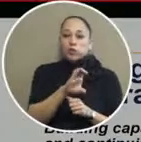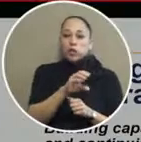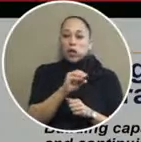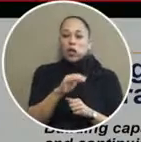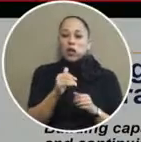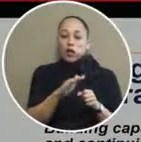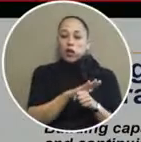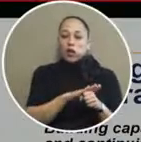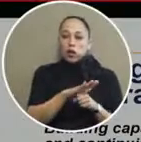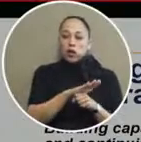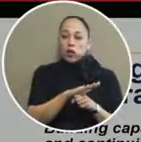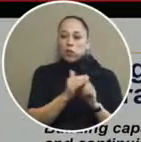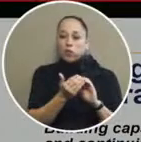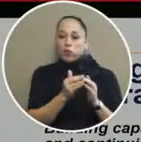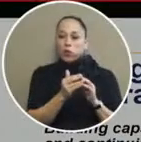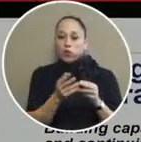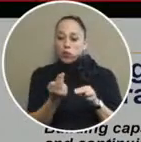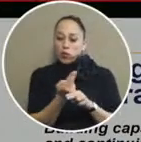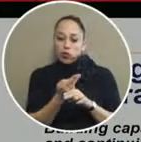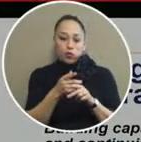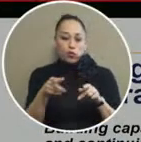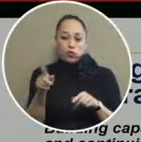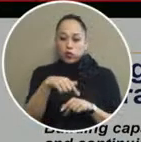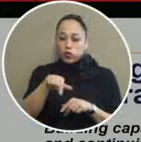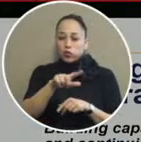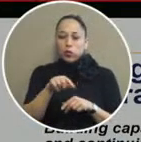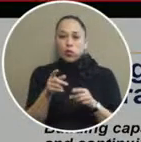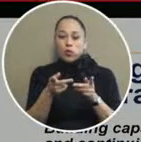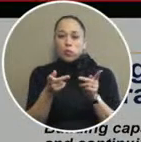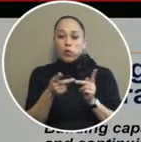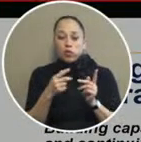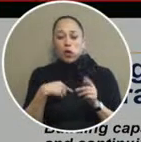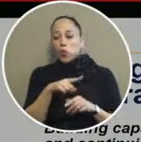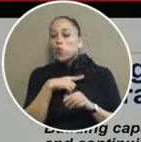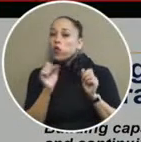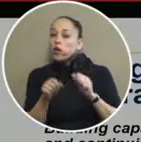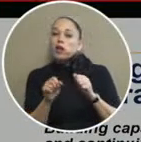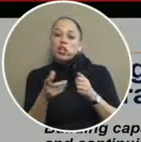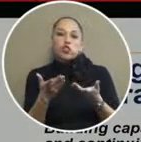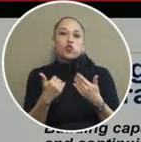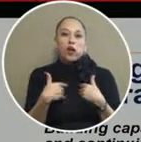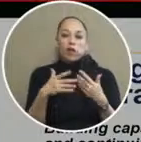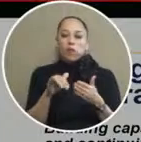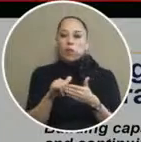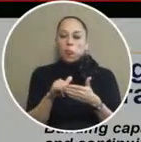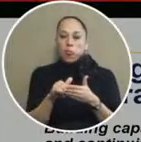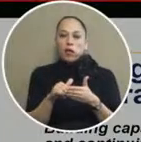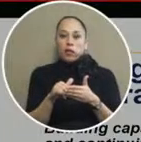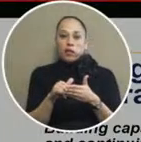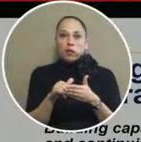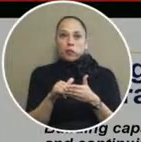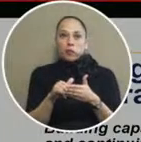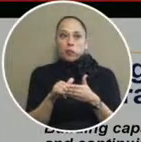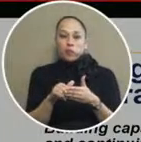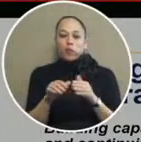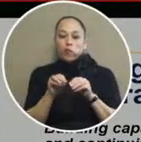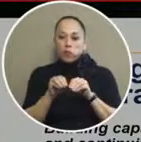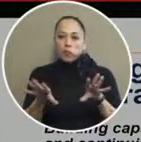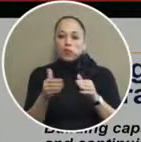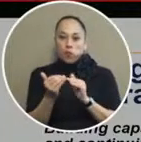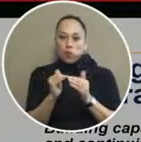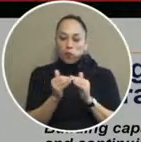county, to be able to utilize as many of these facilities as we can to be able to have that service out in front to the